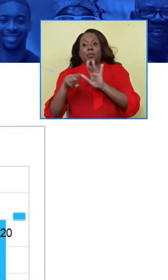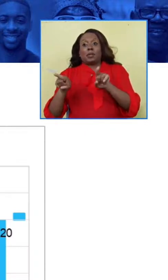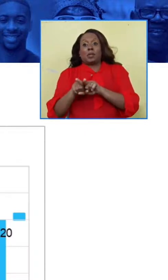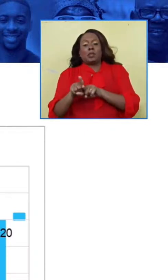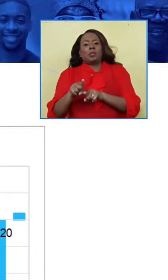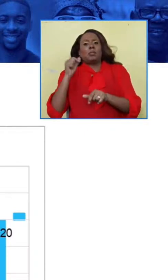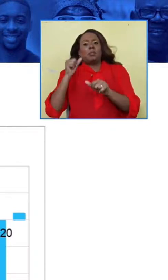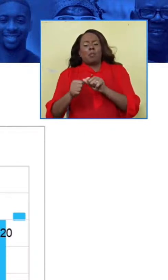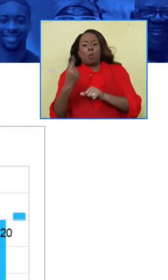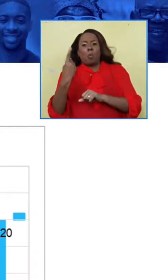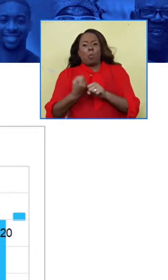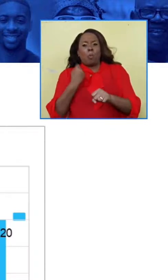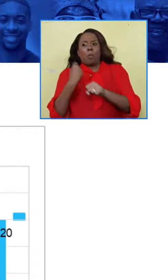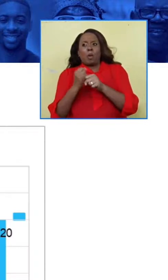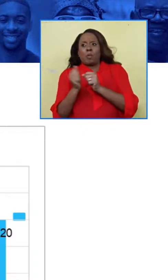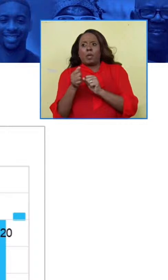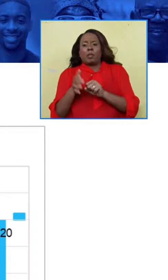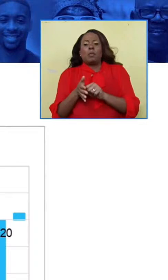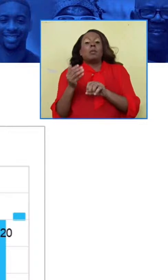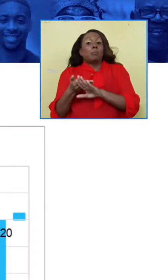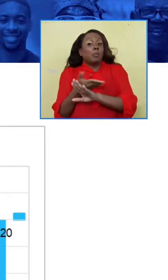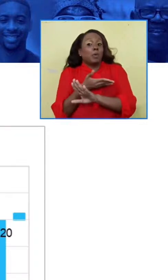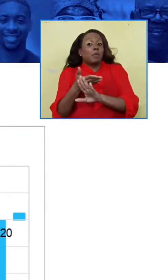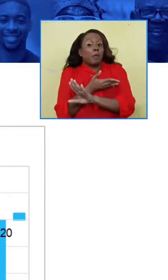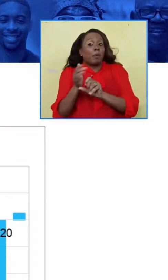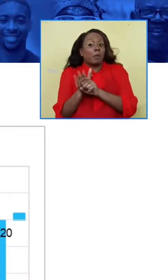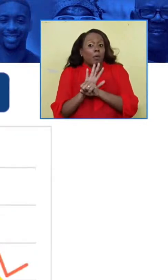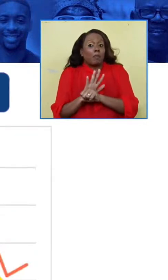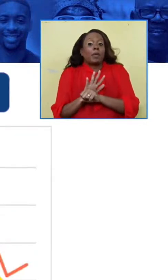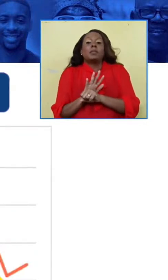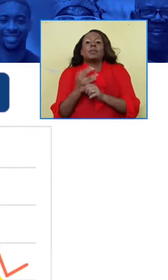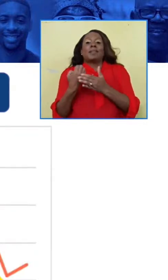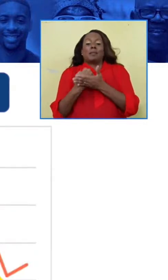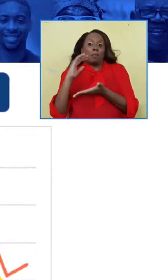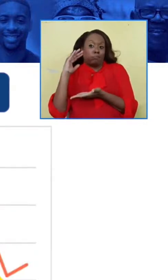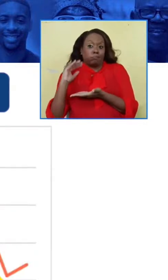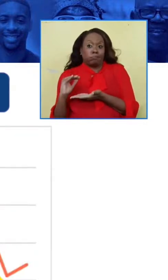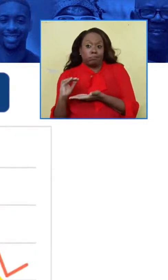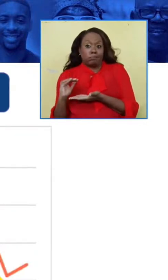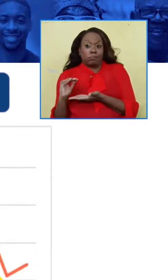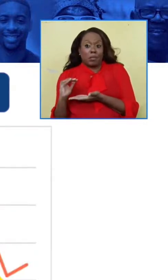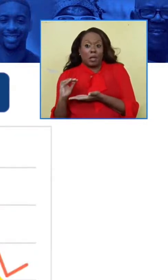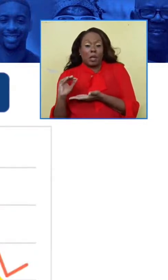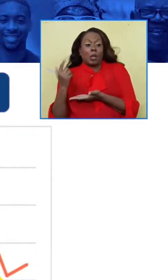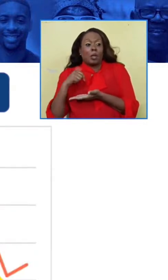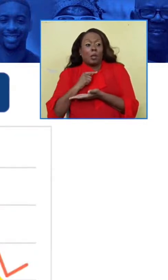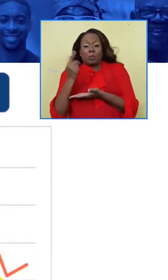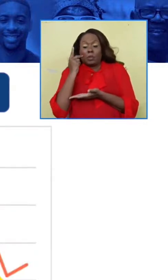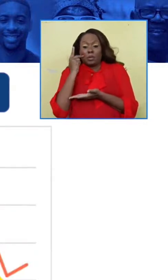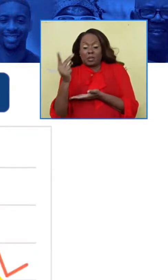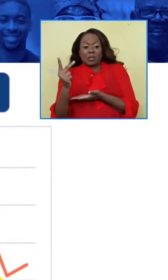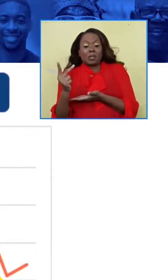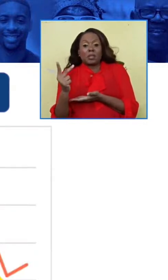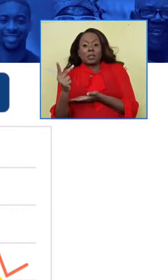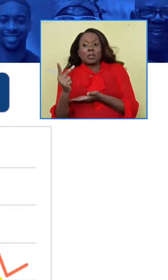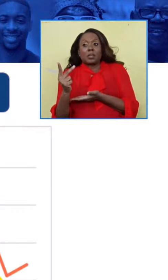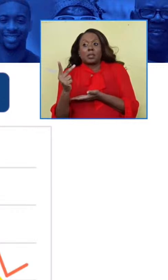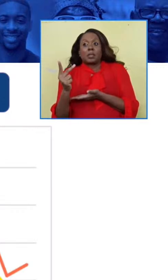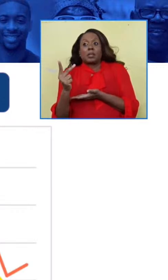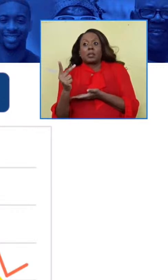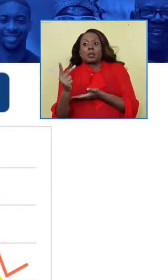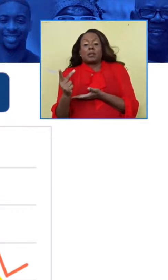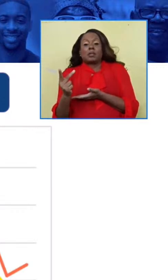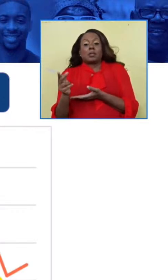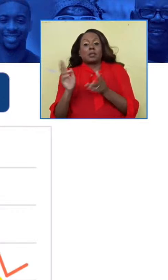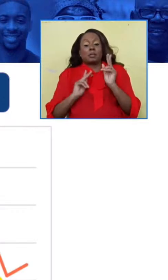COVID, prior to COVID, it was down 8 of those 12 years. We see from the number of contributors and the number of